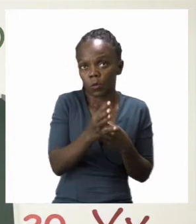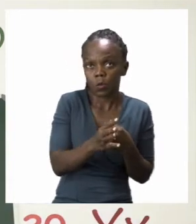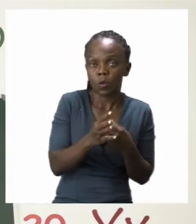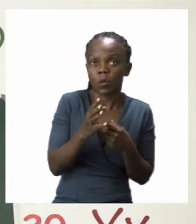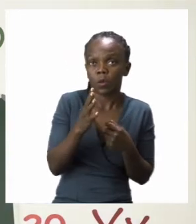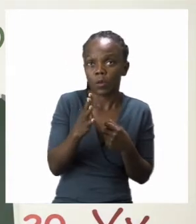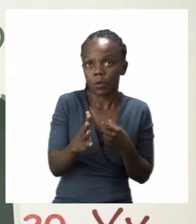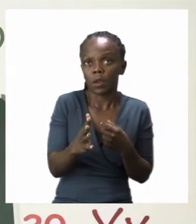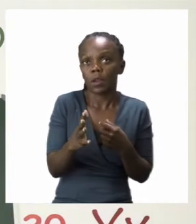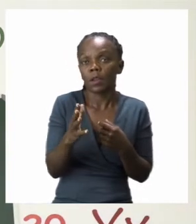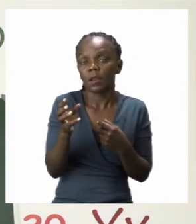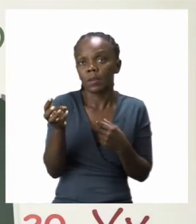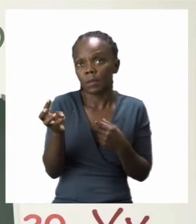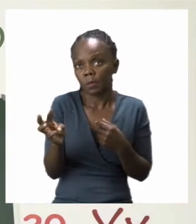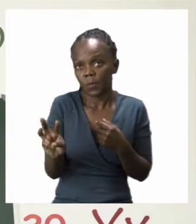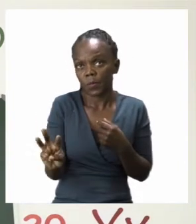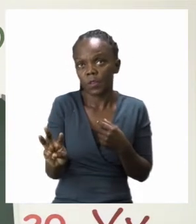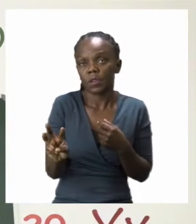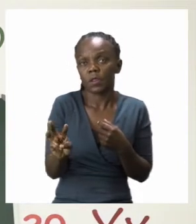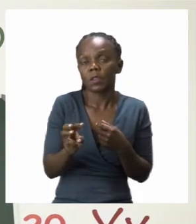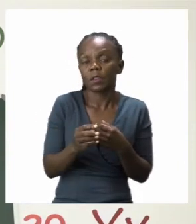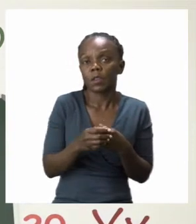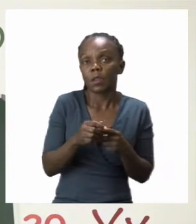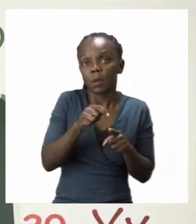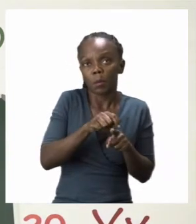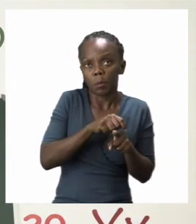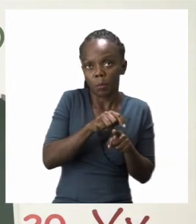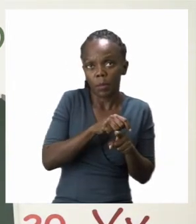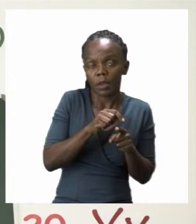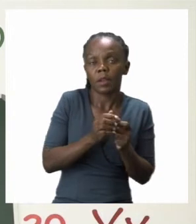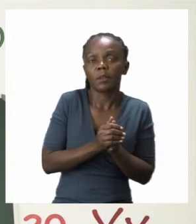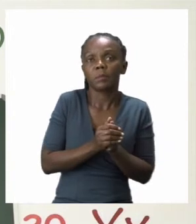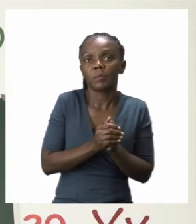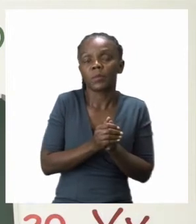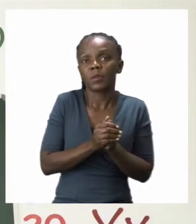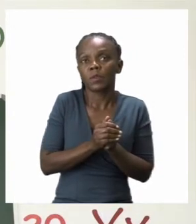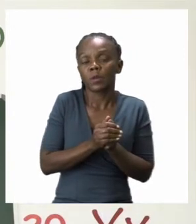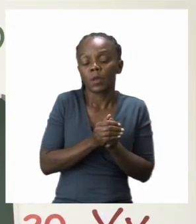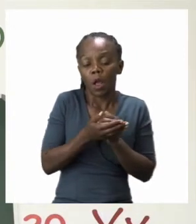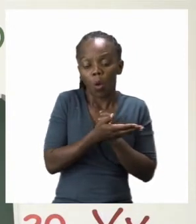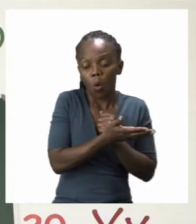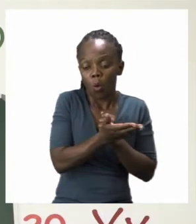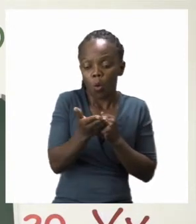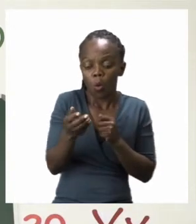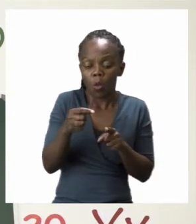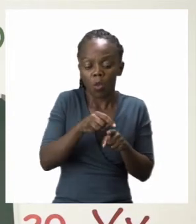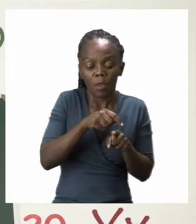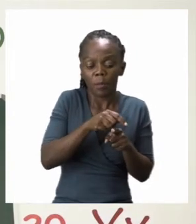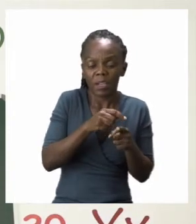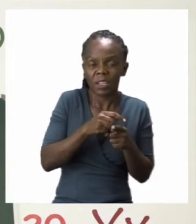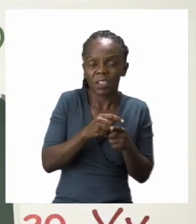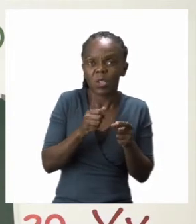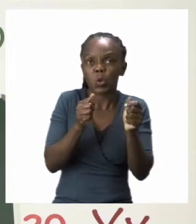4, 5, 6. We have 6 bananas. So now we want to